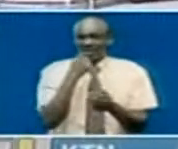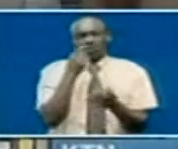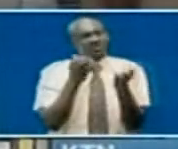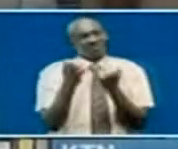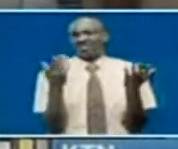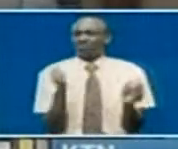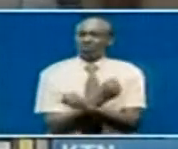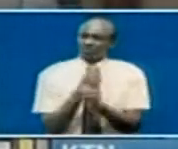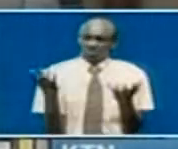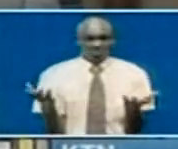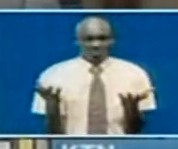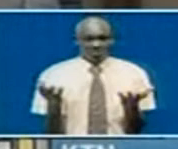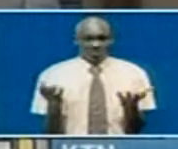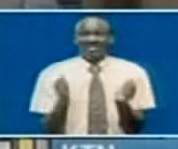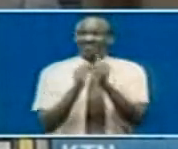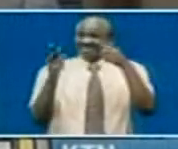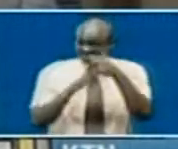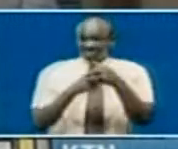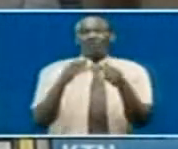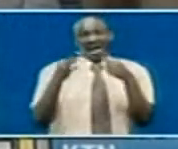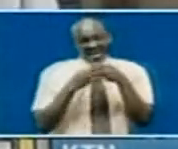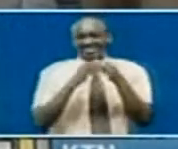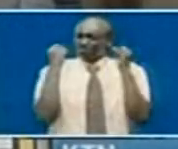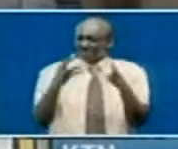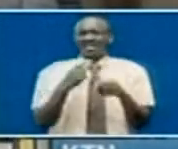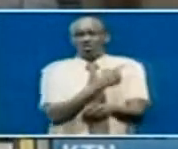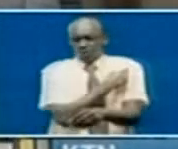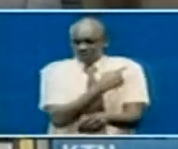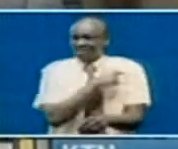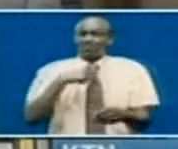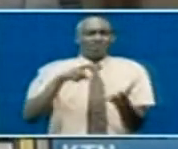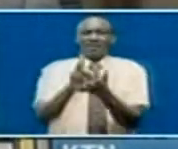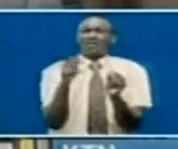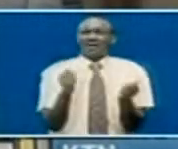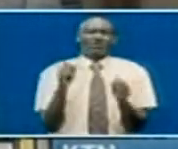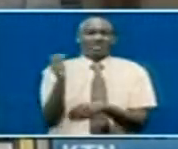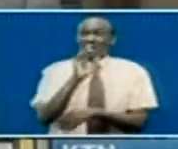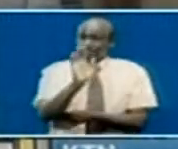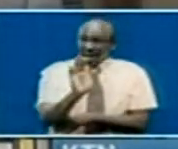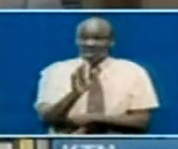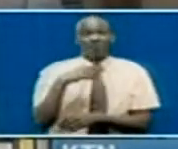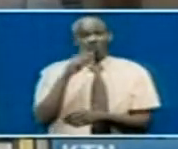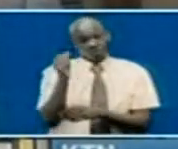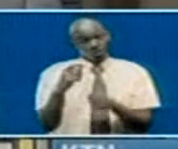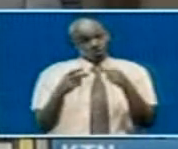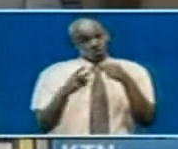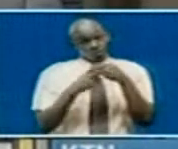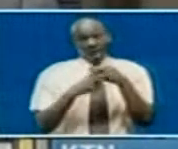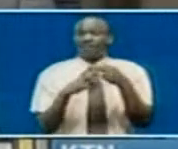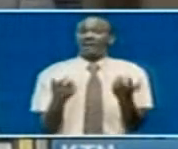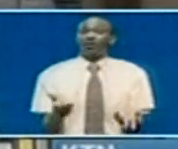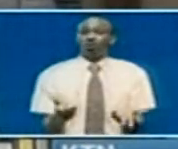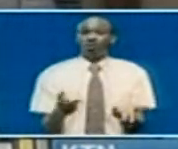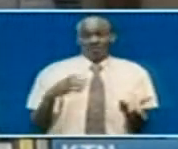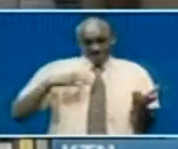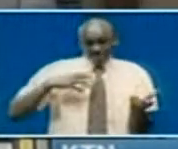money. The 19th of August, there are many doctors who have not been paid their salaries for the month of July. Their